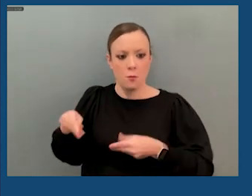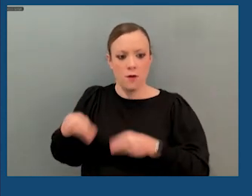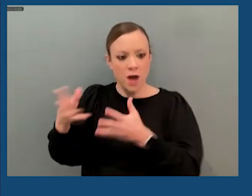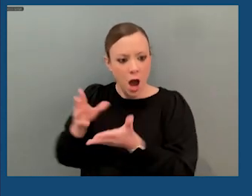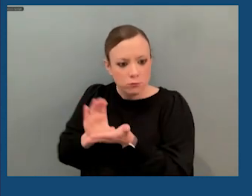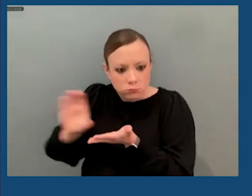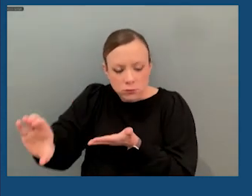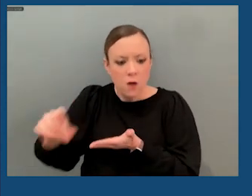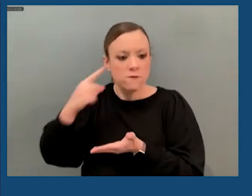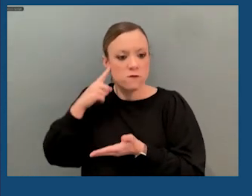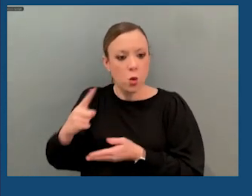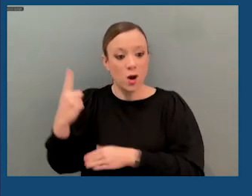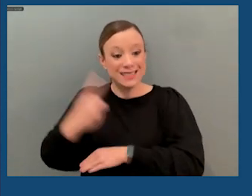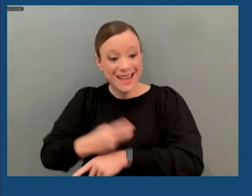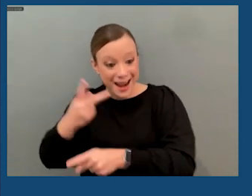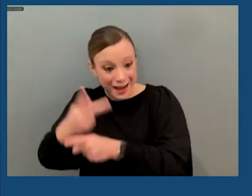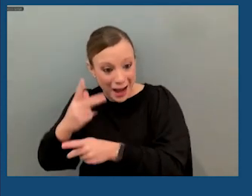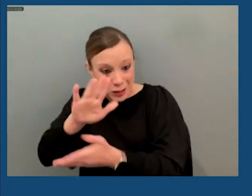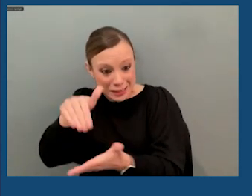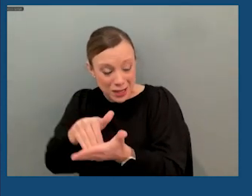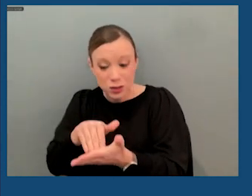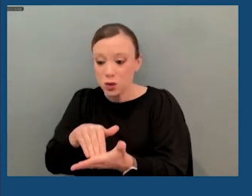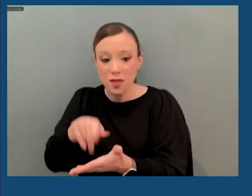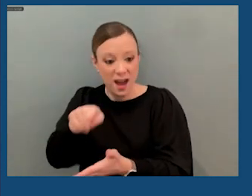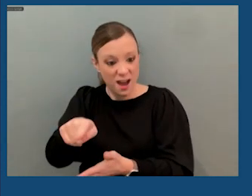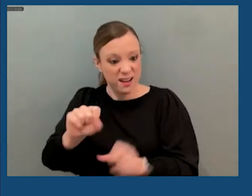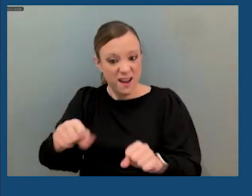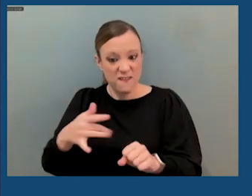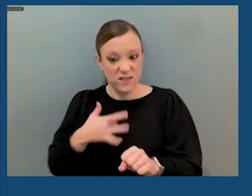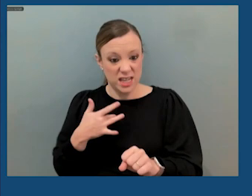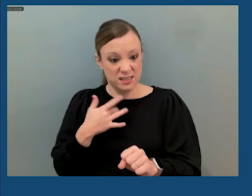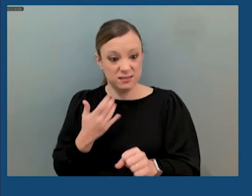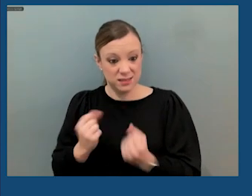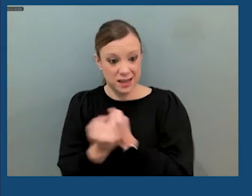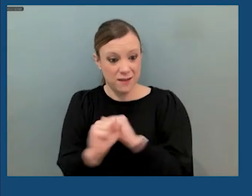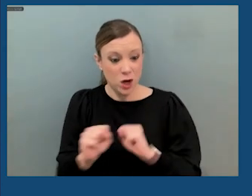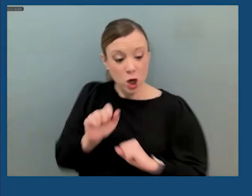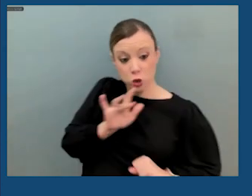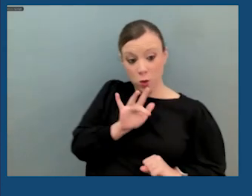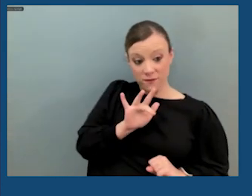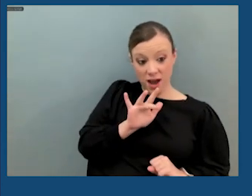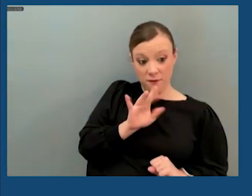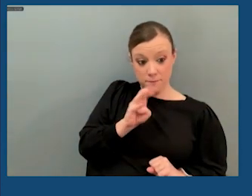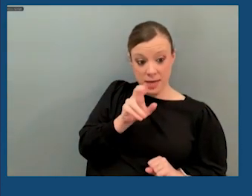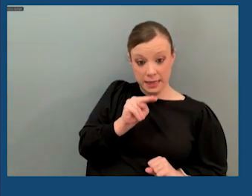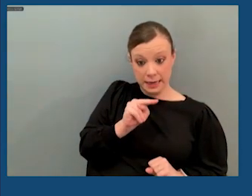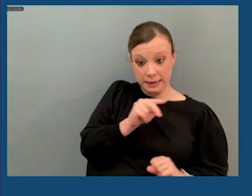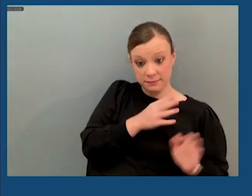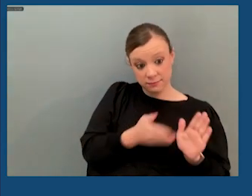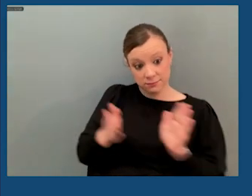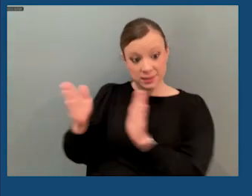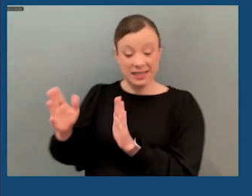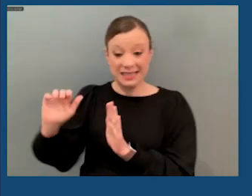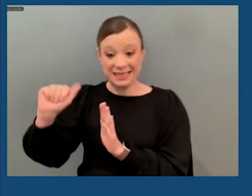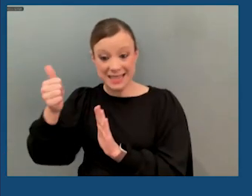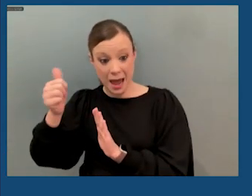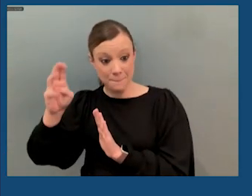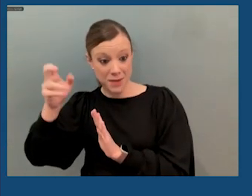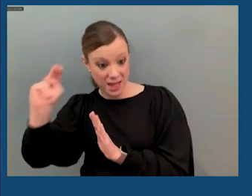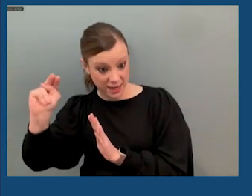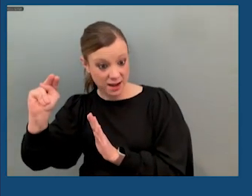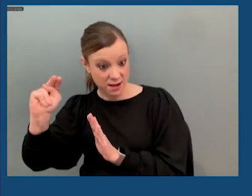We increased it from 25 million to 10 million. Grants are now open, everyone. That's why I'm making the pitch. The grants are open right